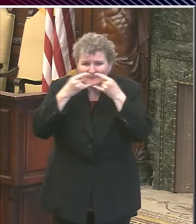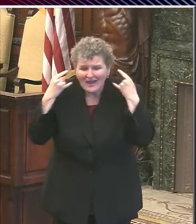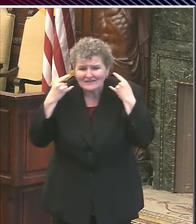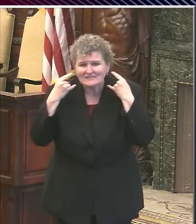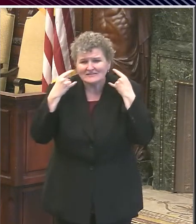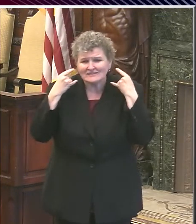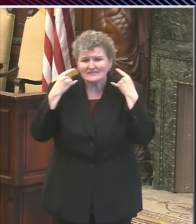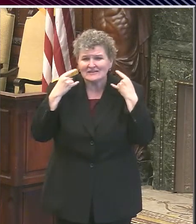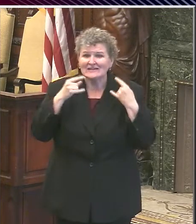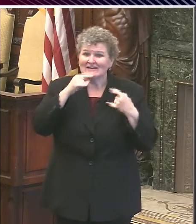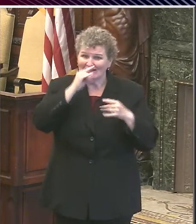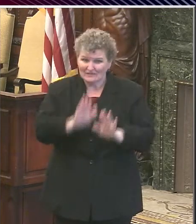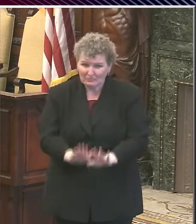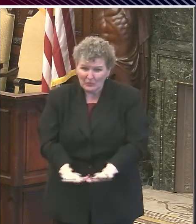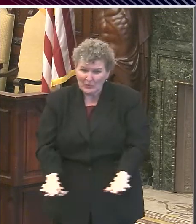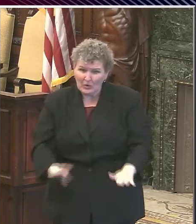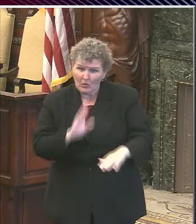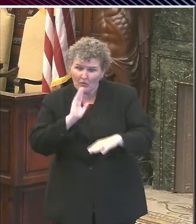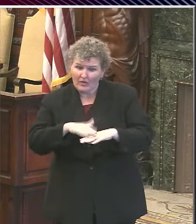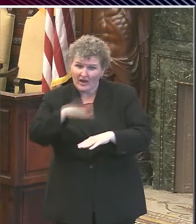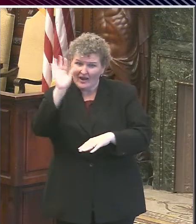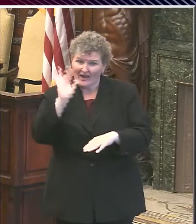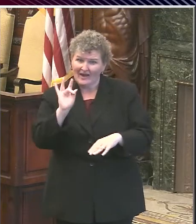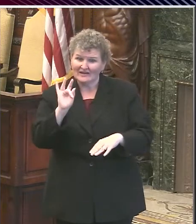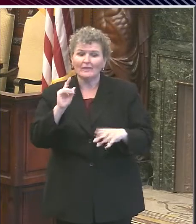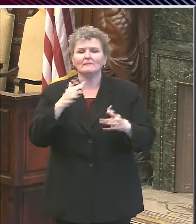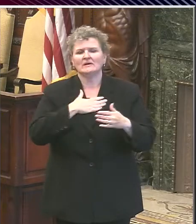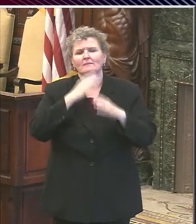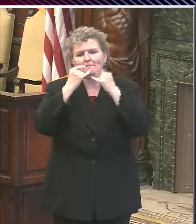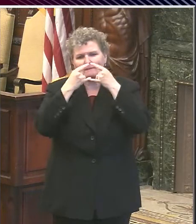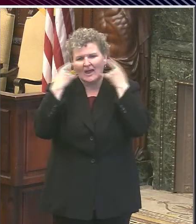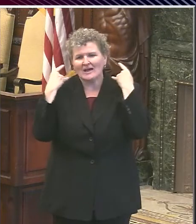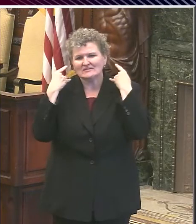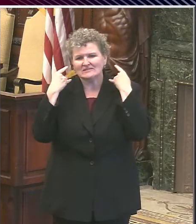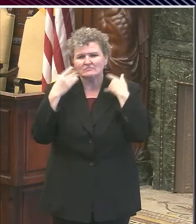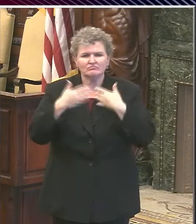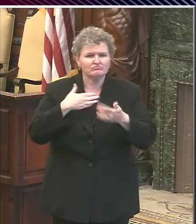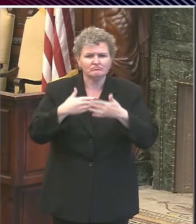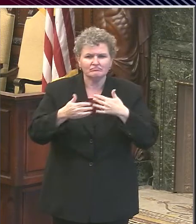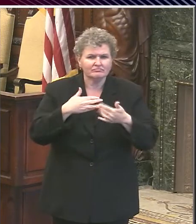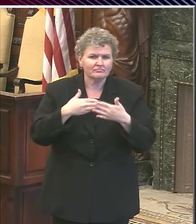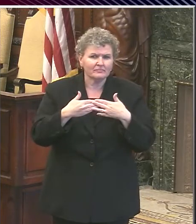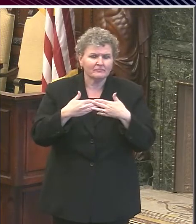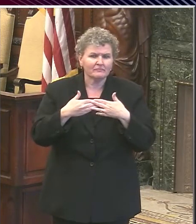65 or people with chronic medical conditions. All of our information is on our website at